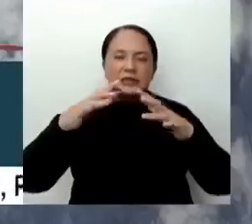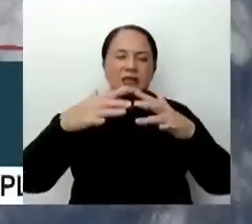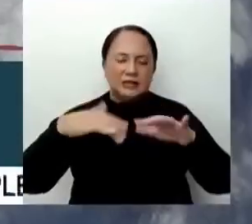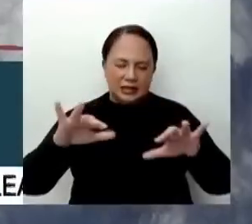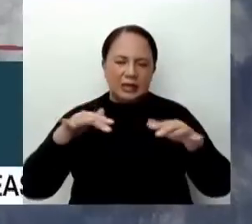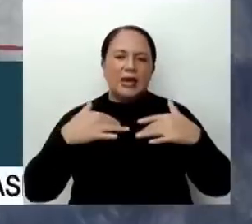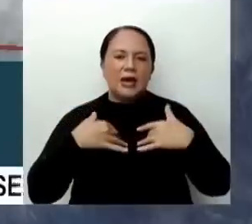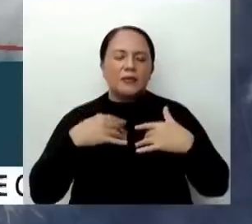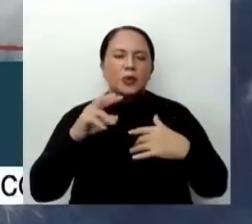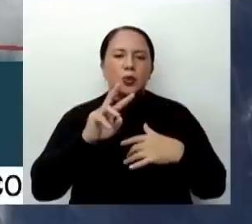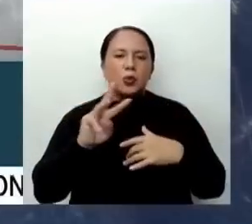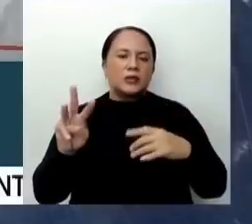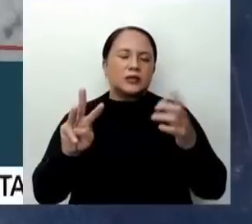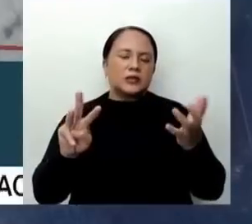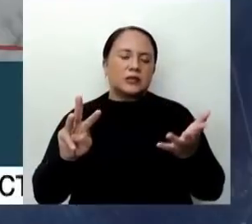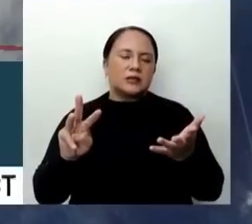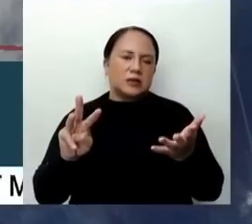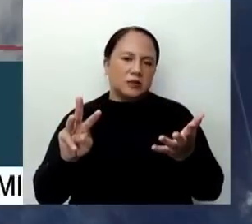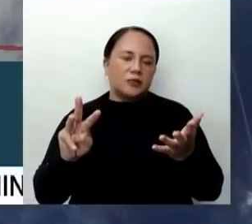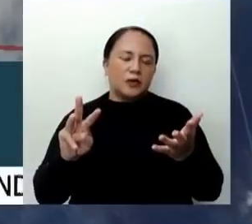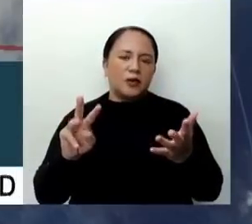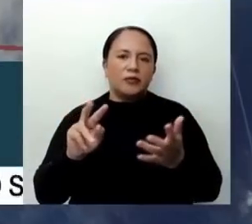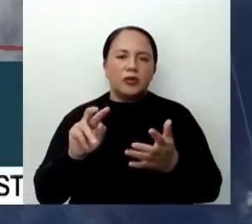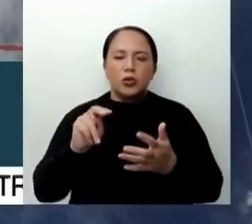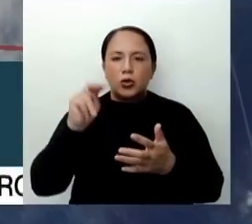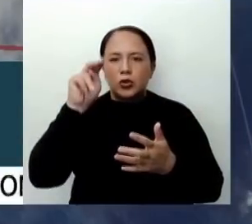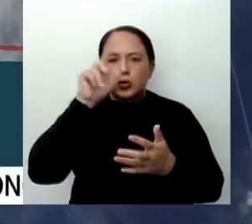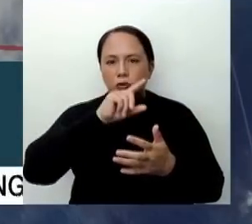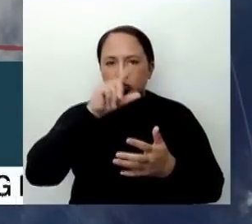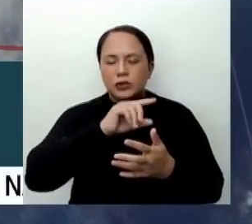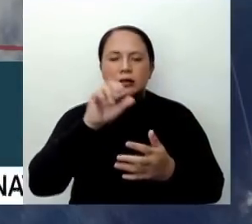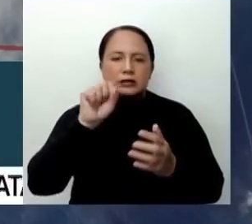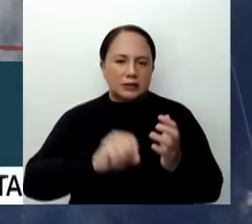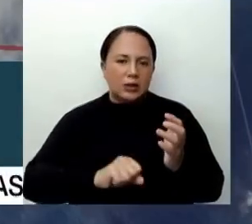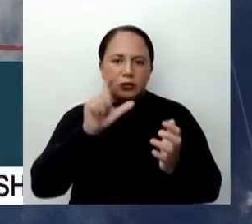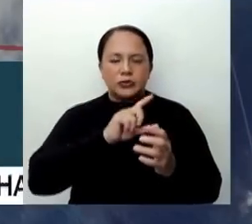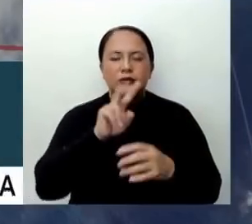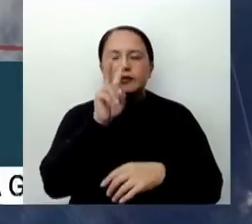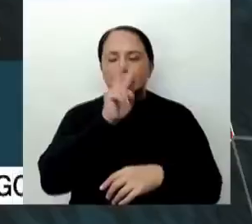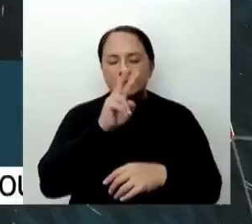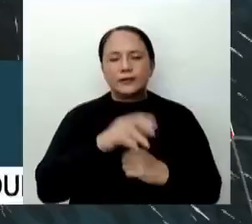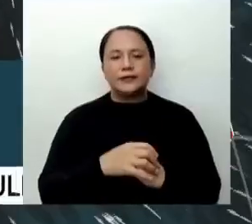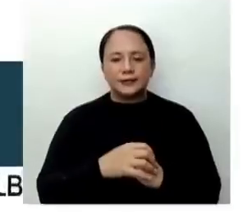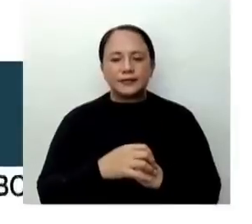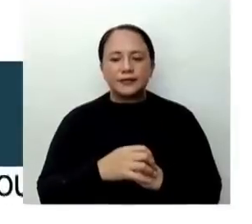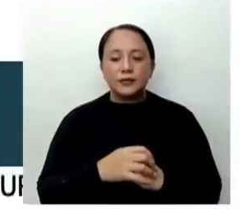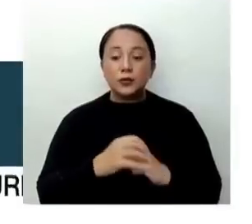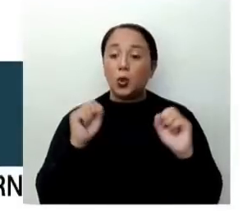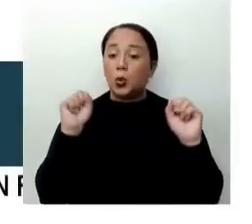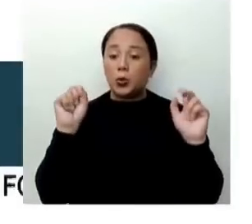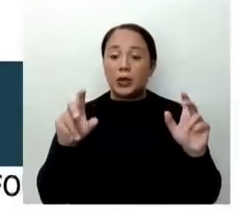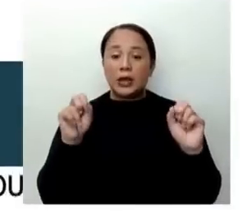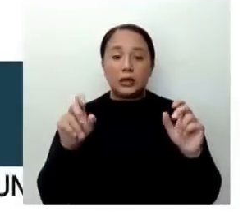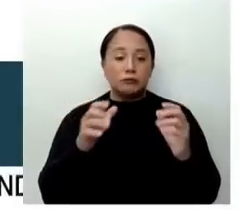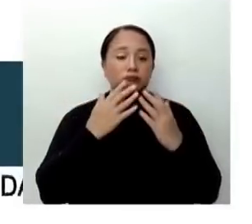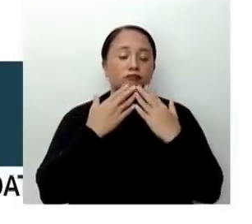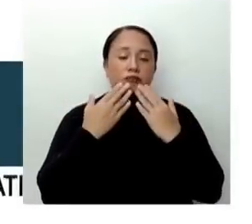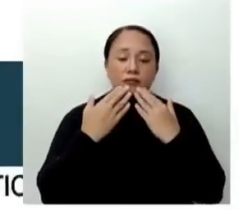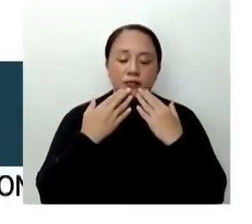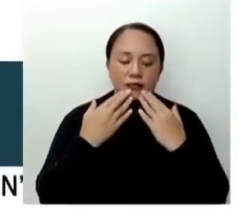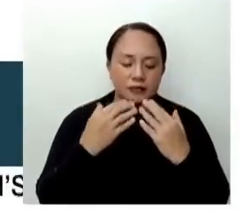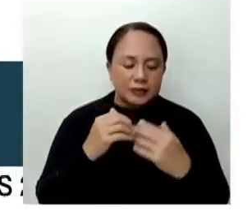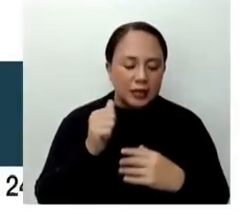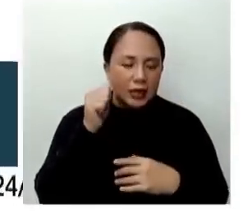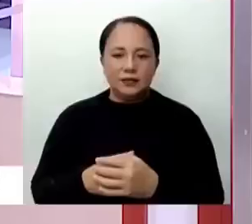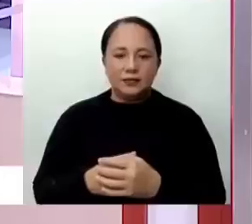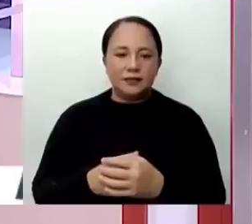the western sections of northern Luzon and southern Luzon and Visayas. All right. On that note, we thank you so much, Ariel Rojas, for the